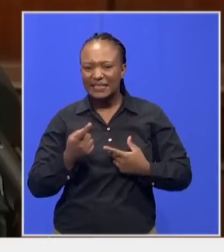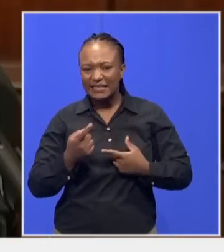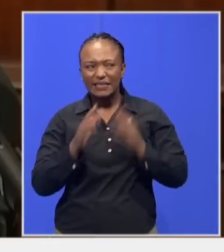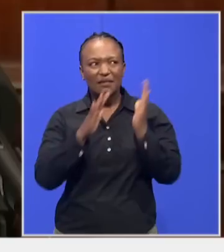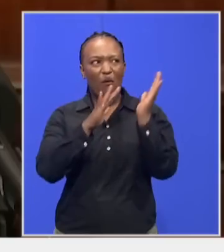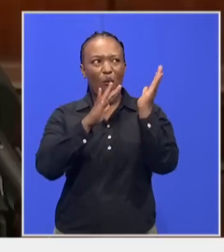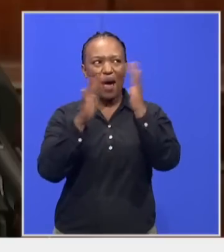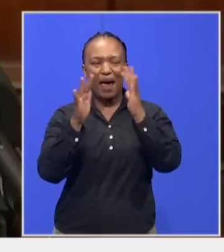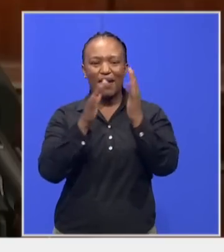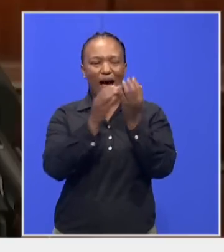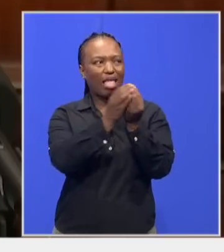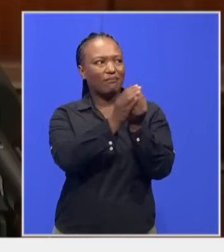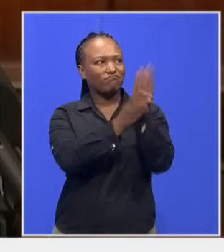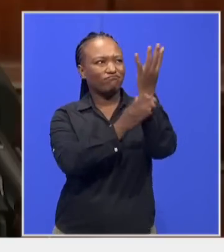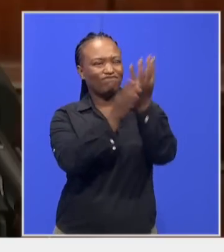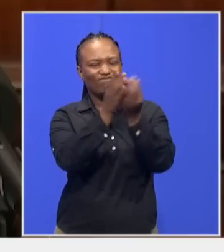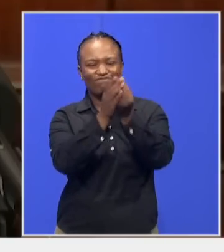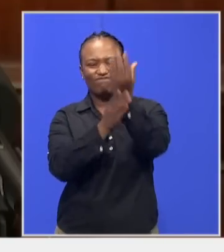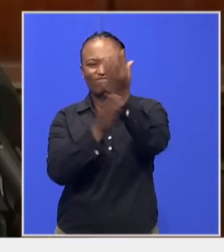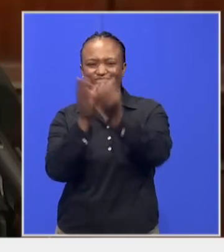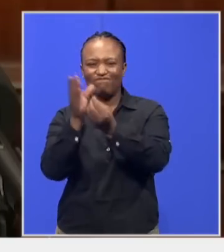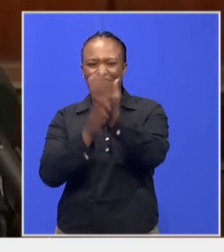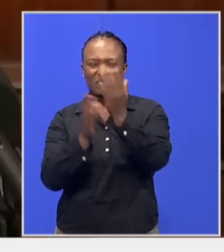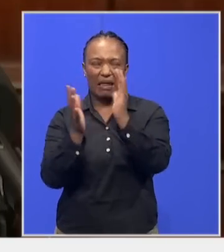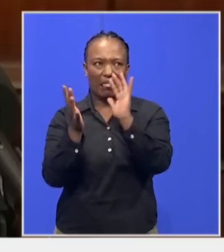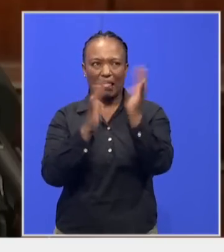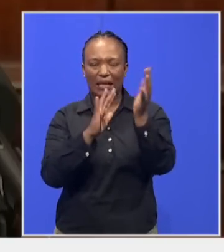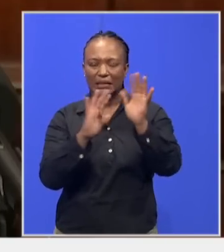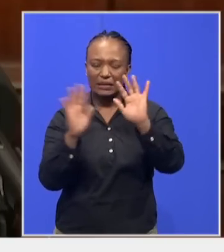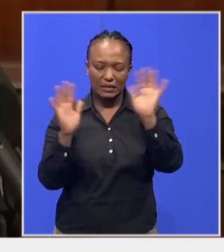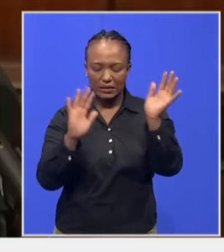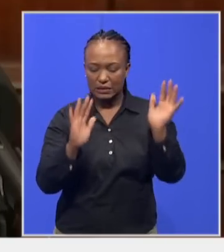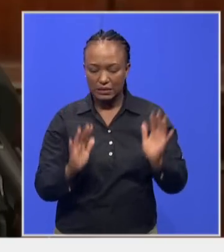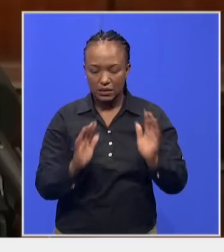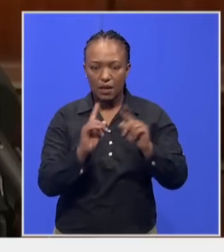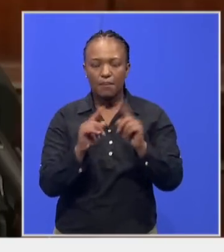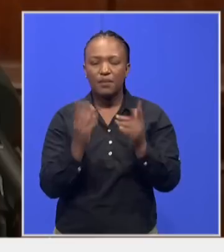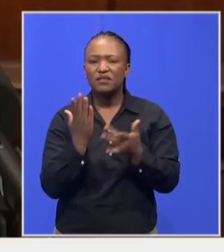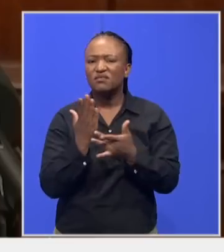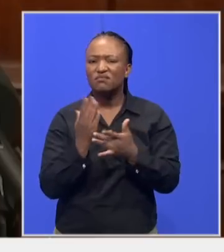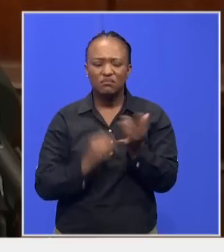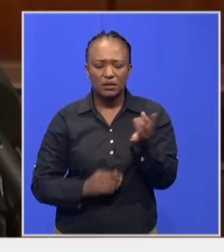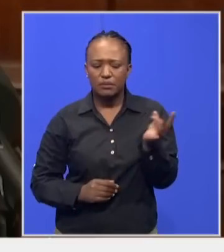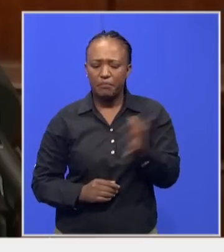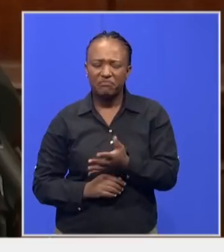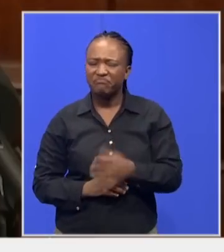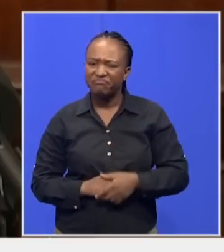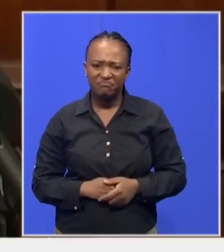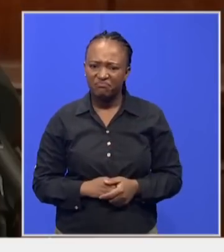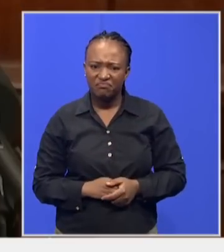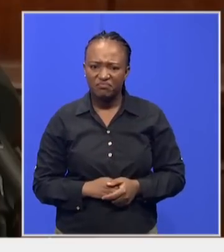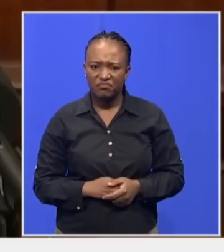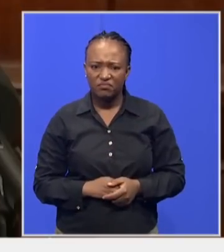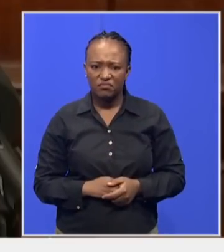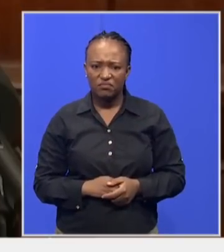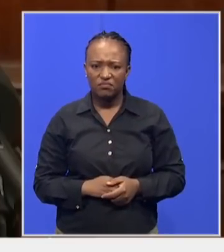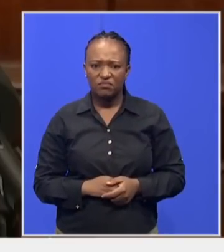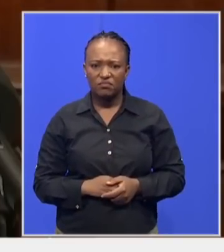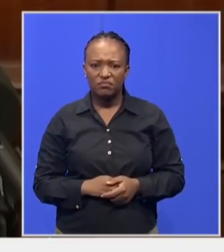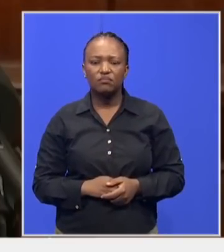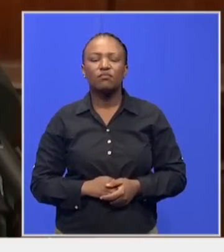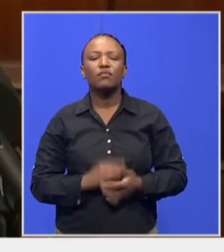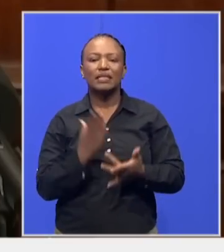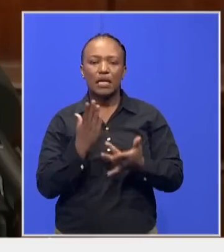to help you to remain within those parameters. And that's technology is not expensive. It's not inexpensive. It's